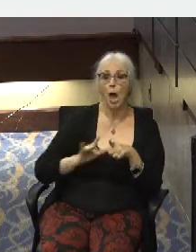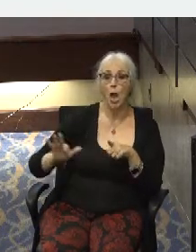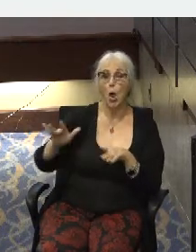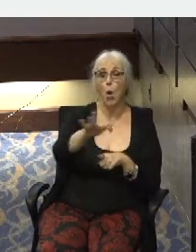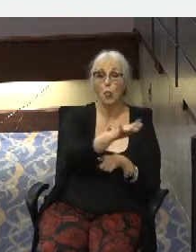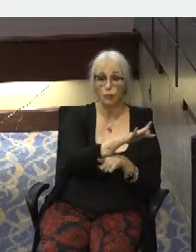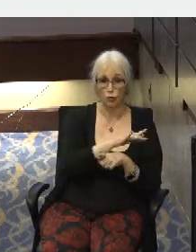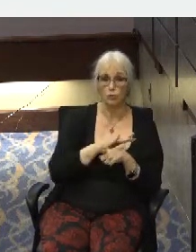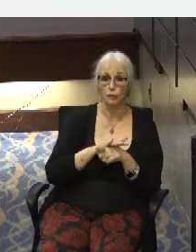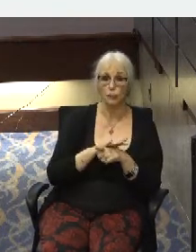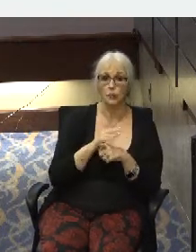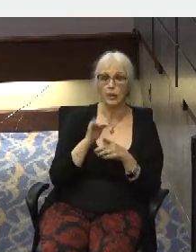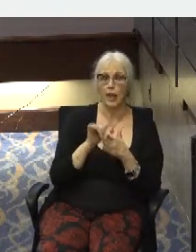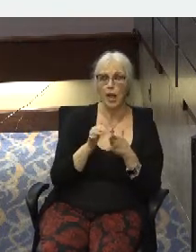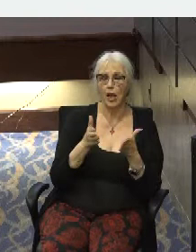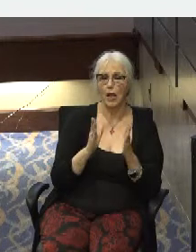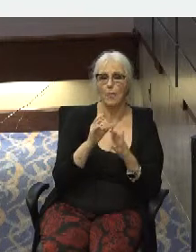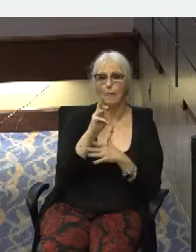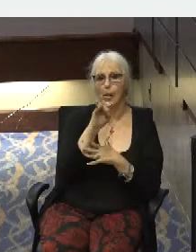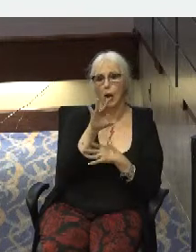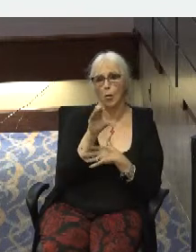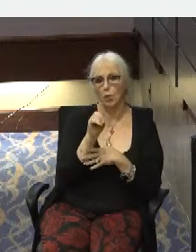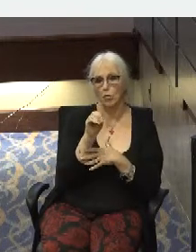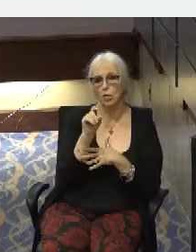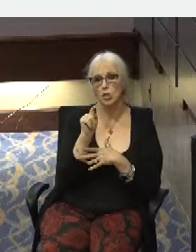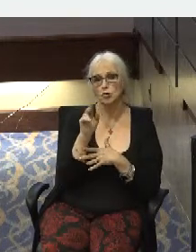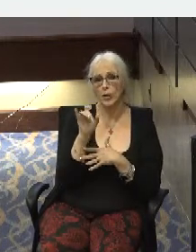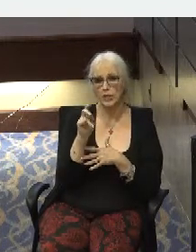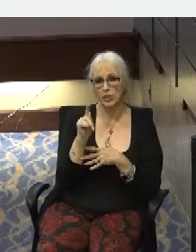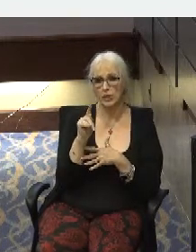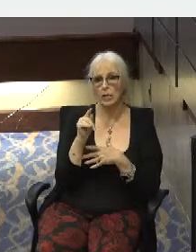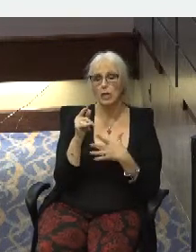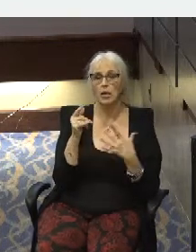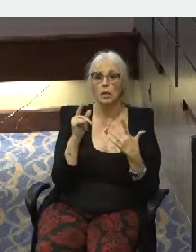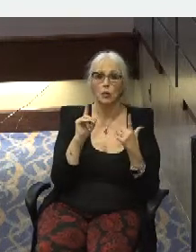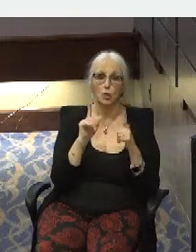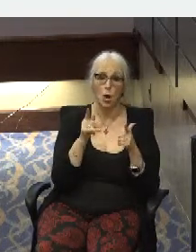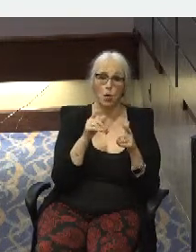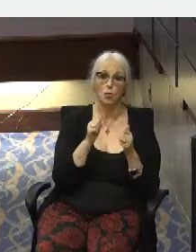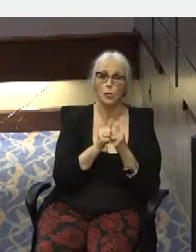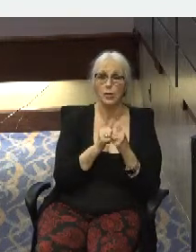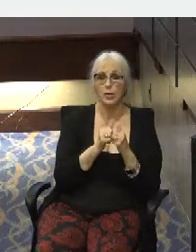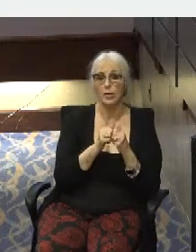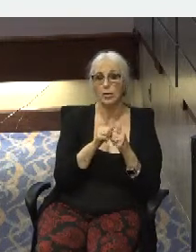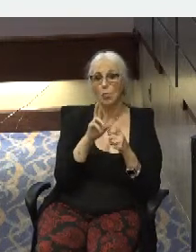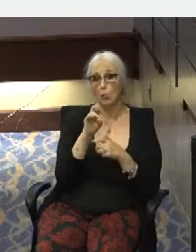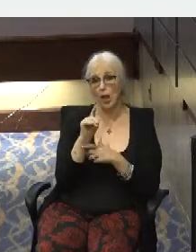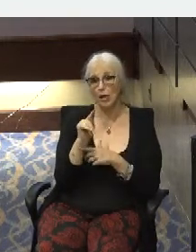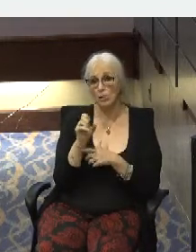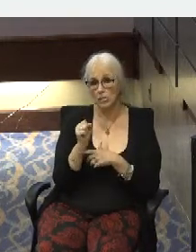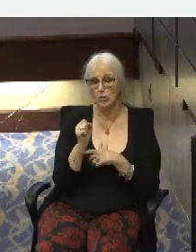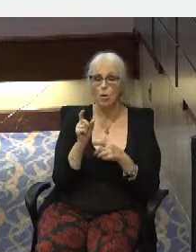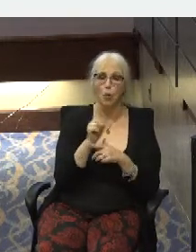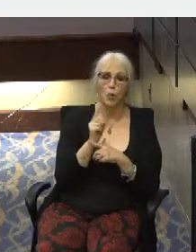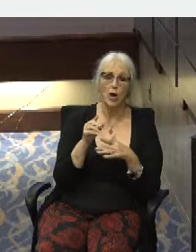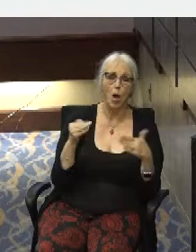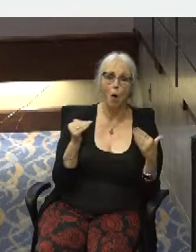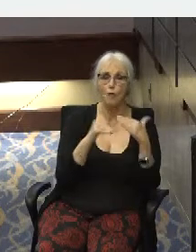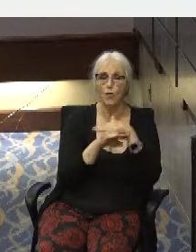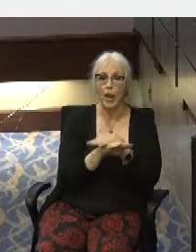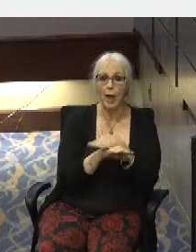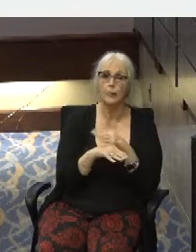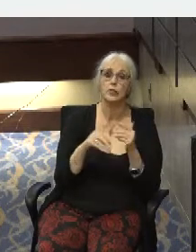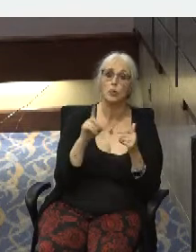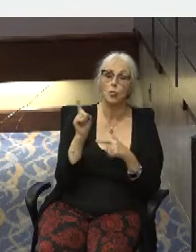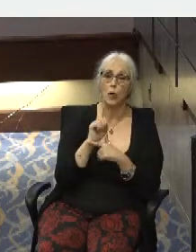doing that by allowing microtransit, for example, to interface with existing routes, by having schedules where the system overlaps, having areas where